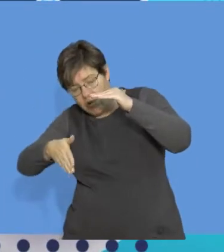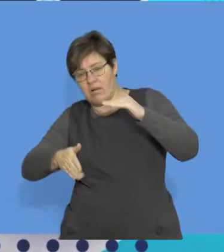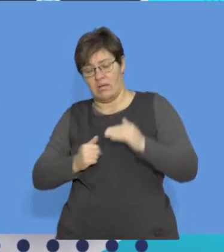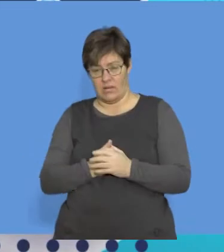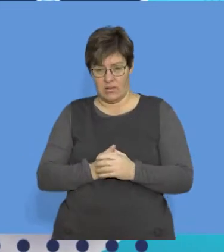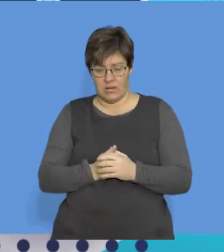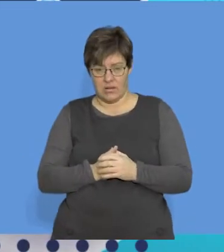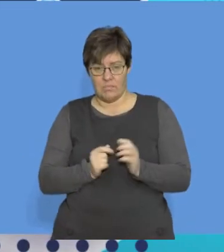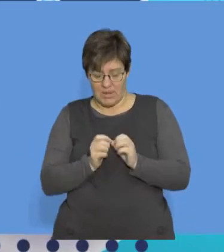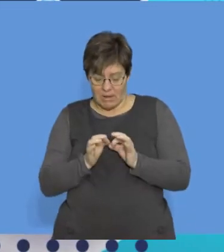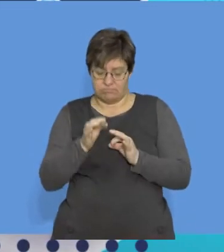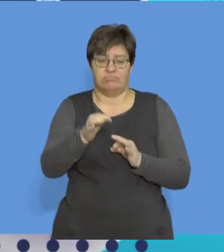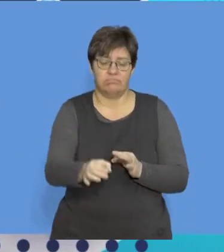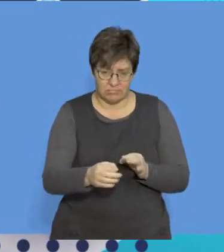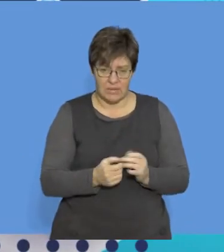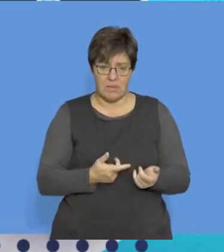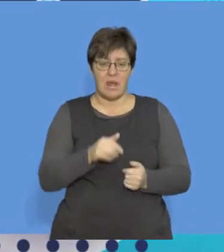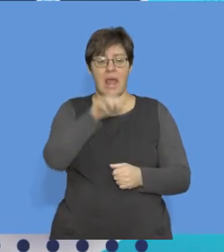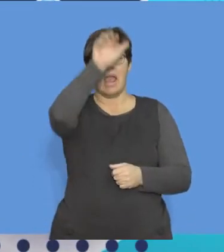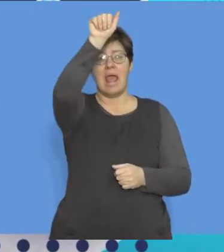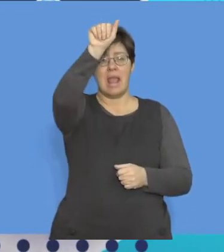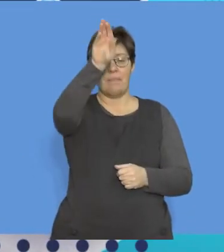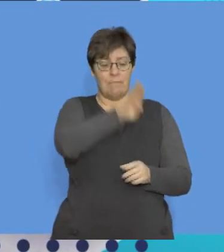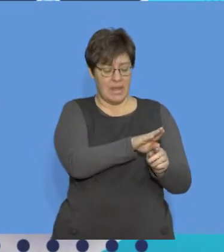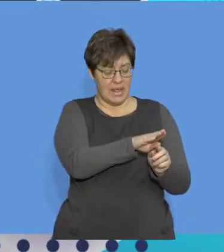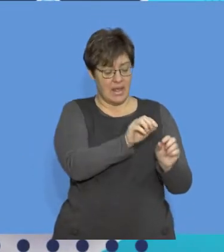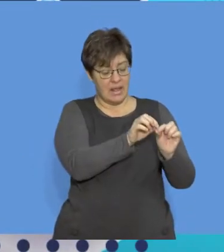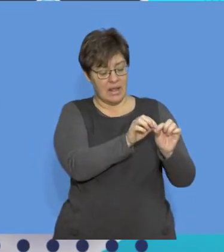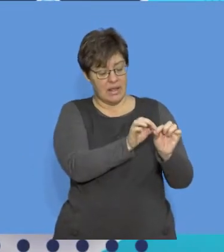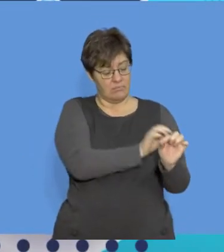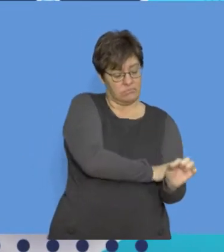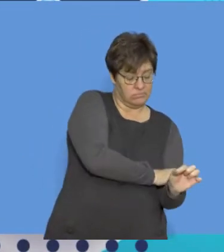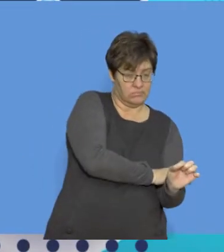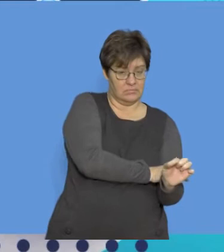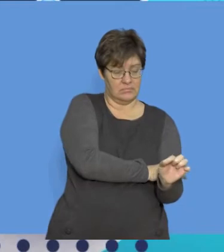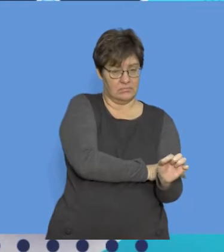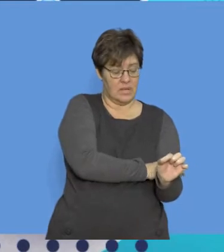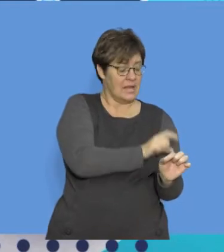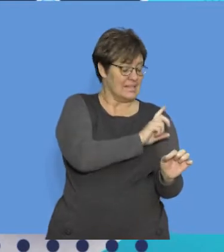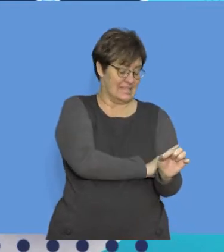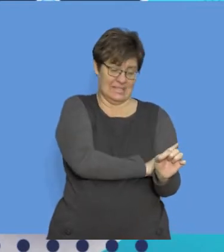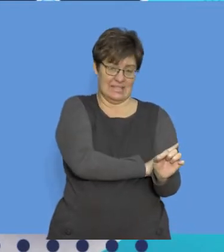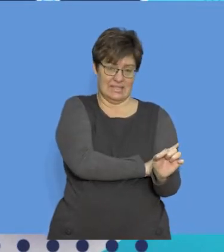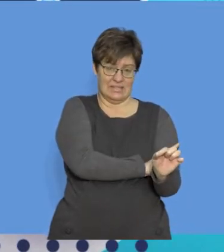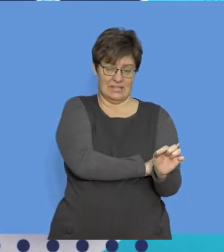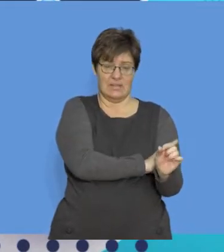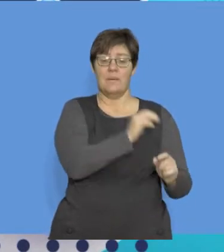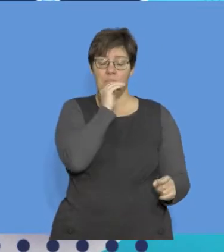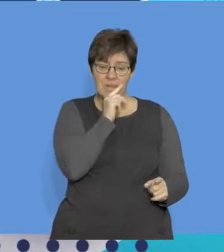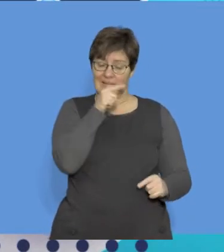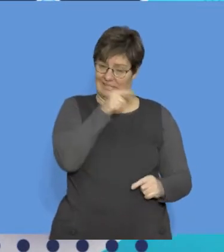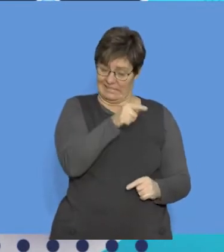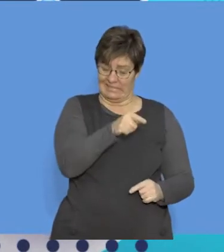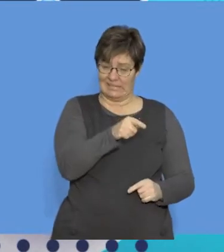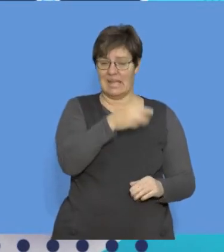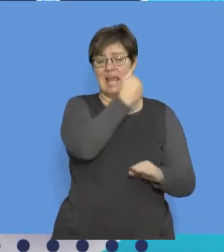right? So if maybe side AB is produced to maybe a point D there, then you can talk about an exterior. But